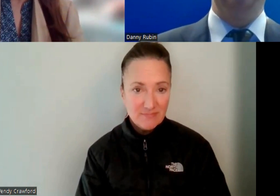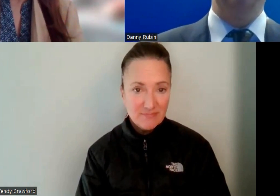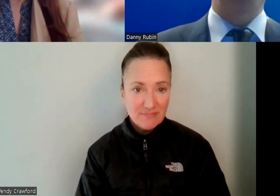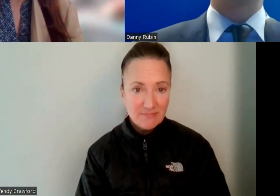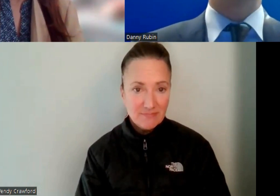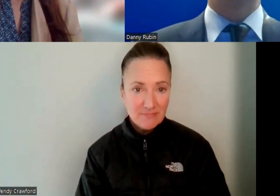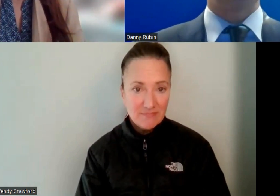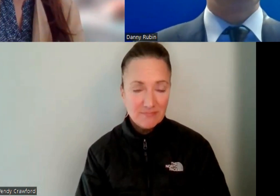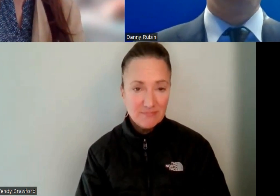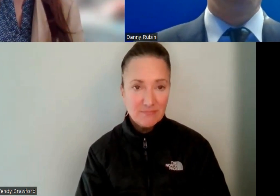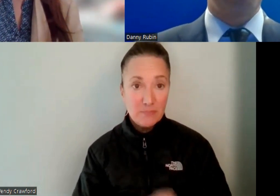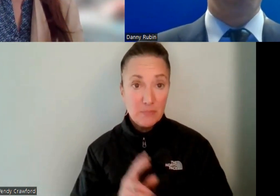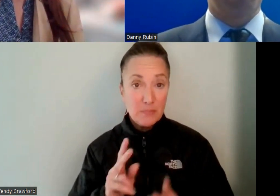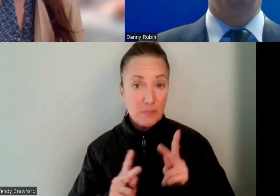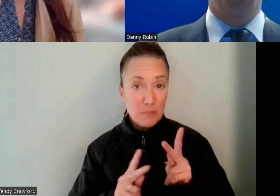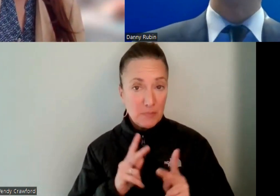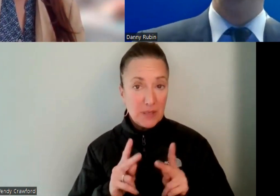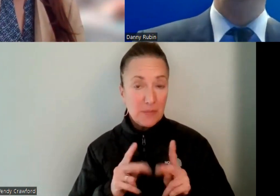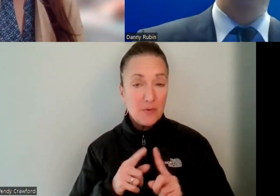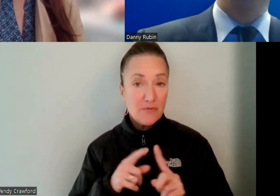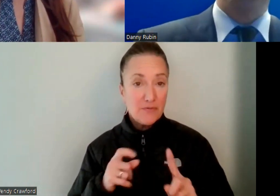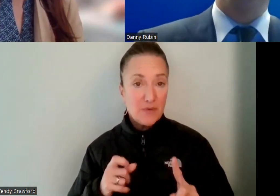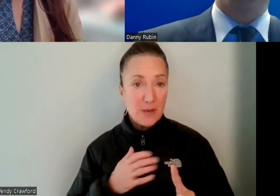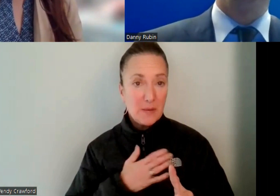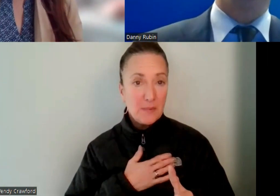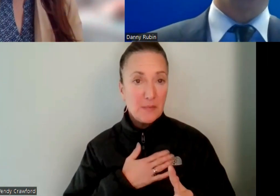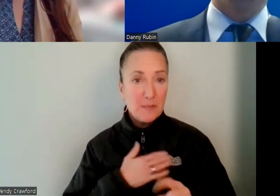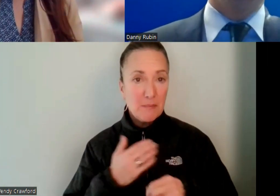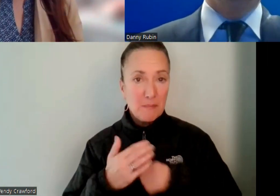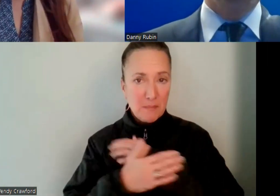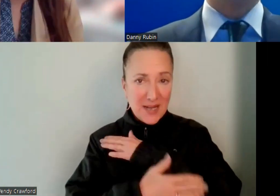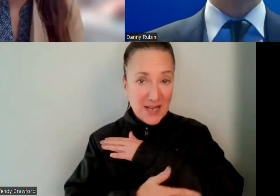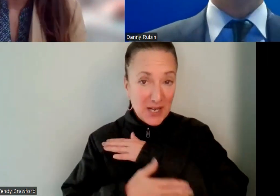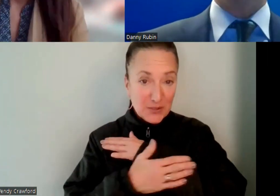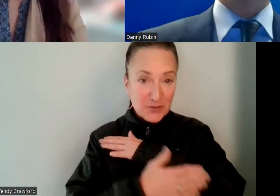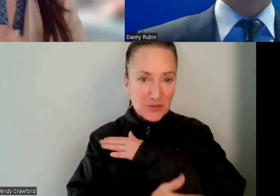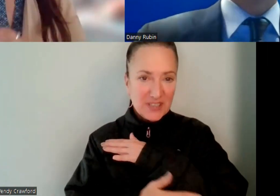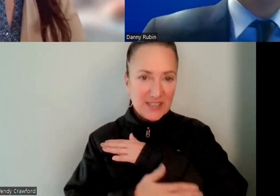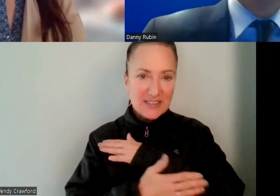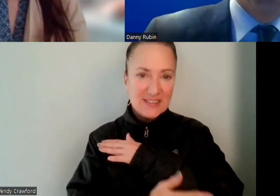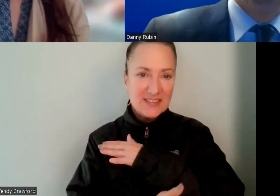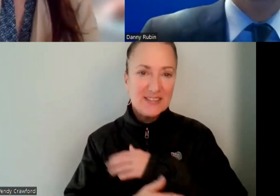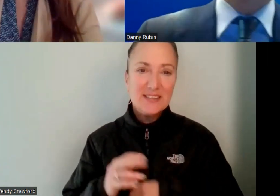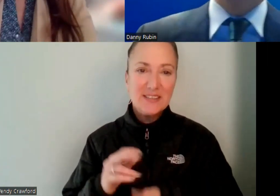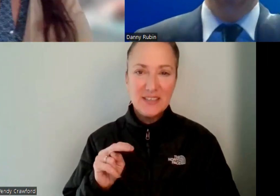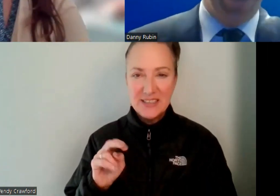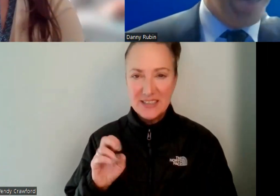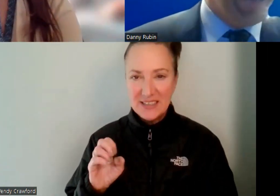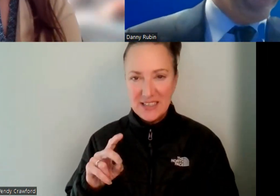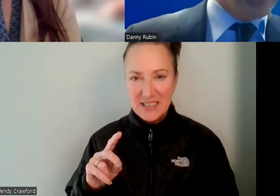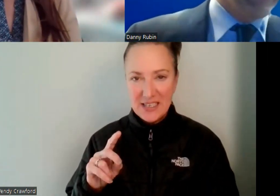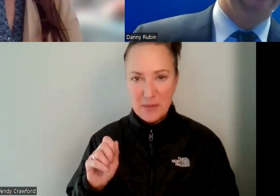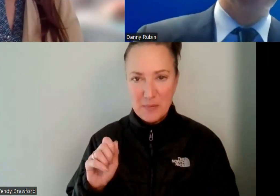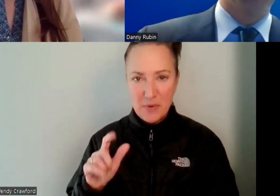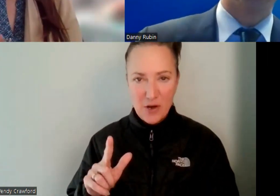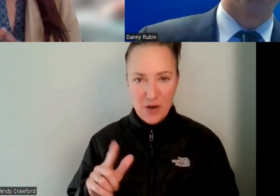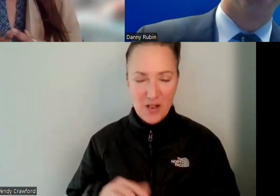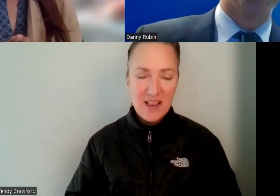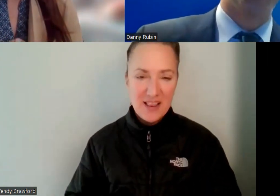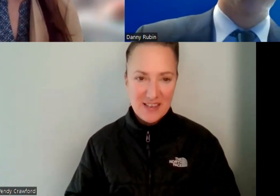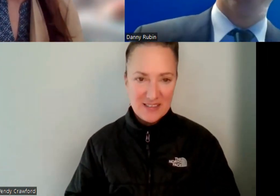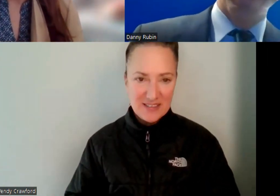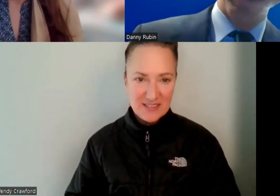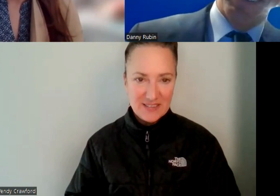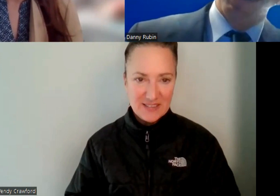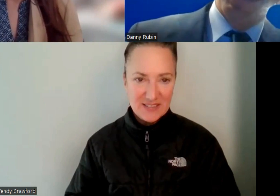actually, they Ah, would see which somebody one? You've been in a lot of countries. Nepal? from Nepal. Yeah, Yeah. so I would, I would